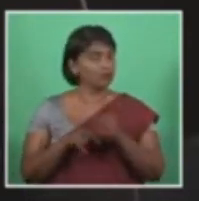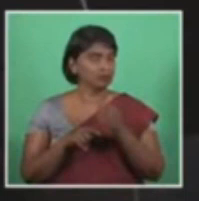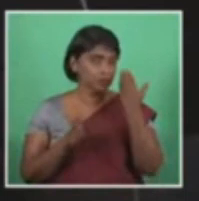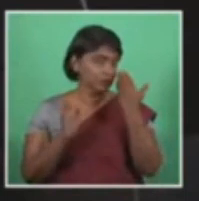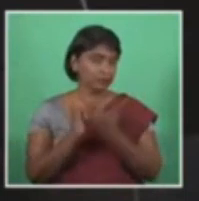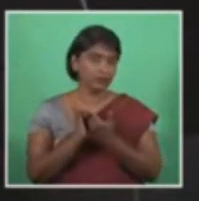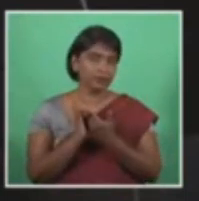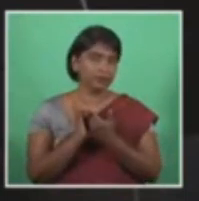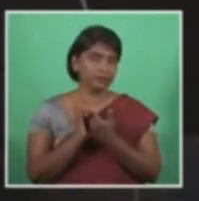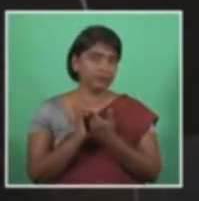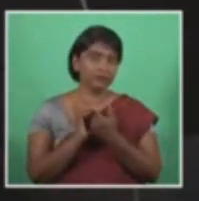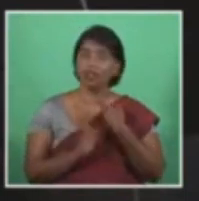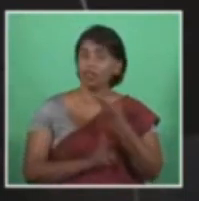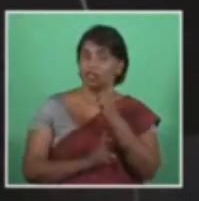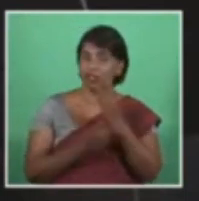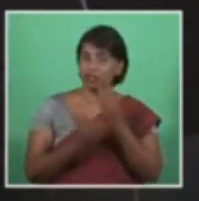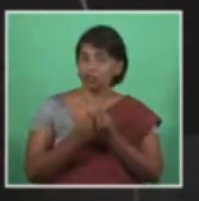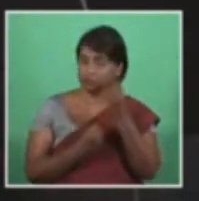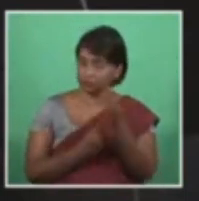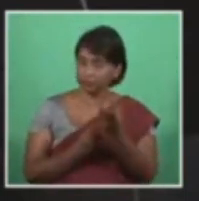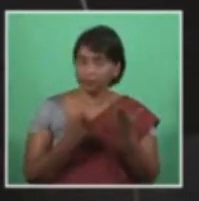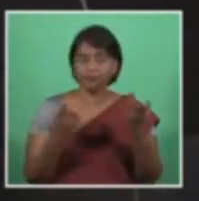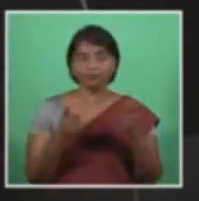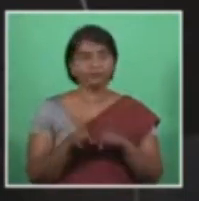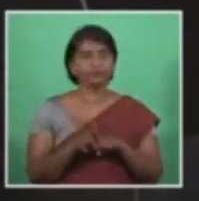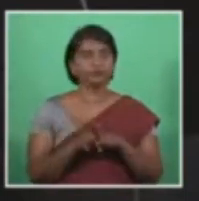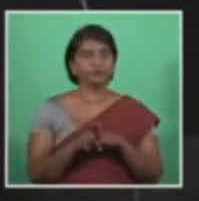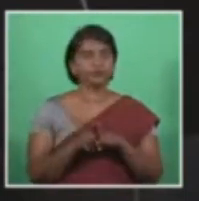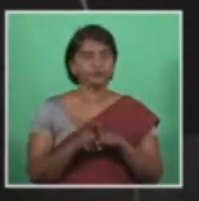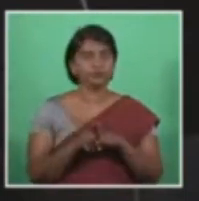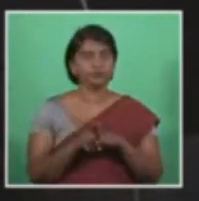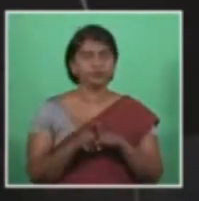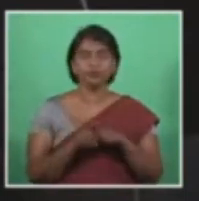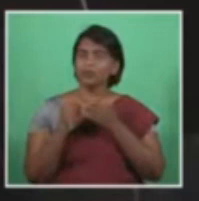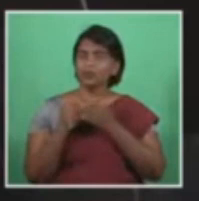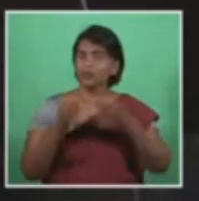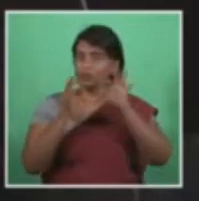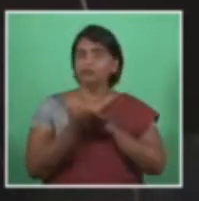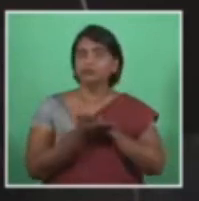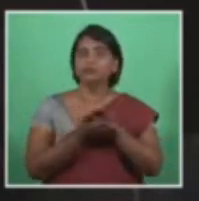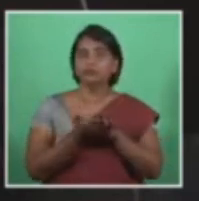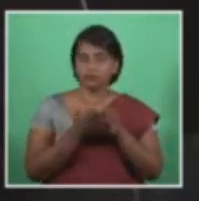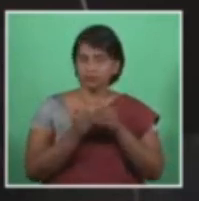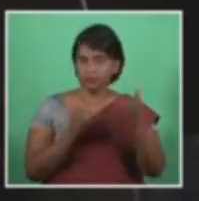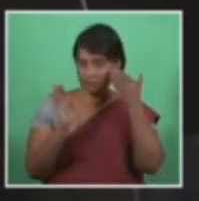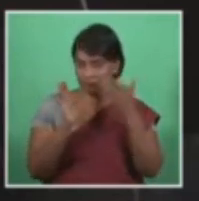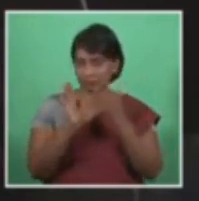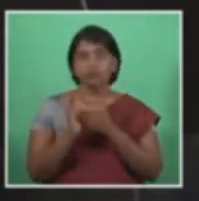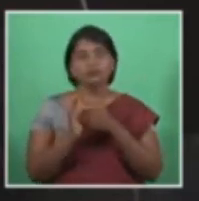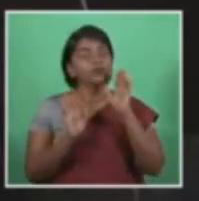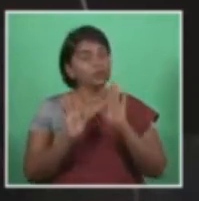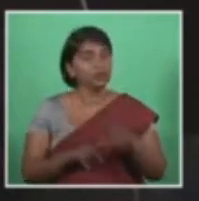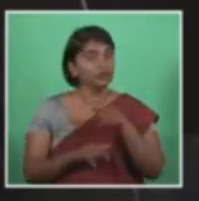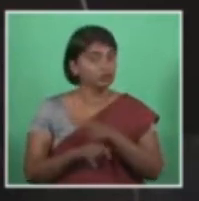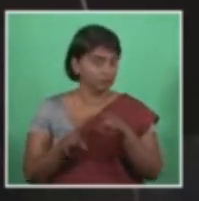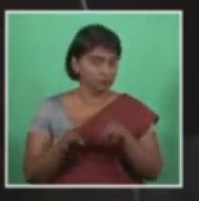and as something that needs to be corrected through punishment. Rather than something that has to be treated